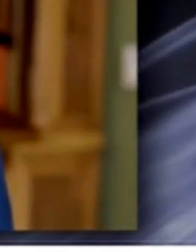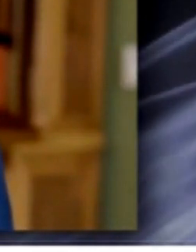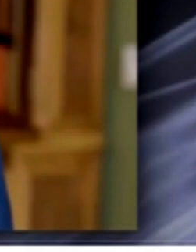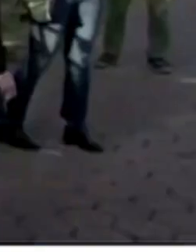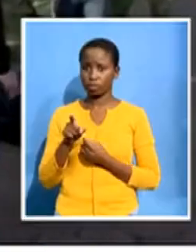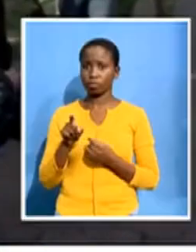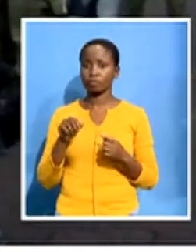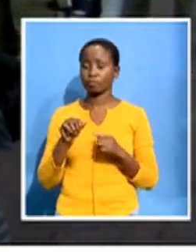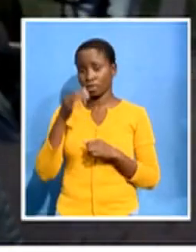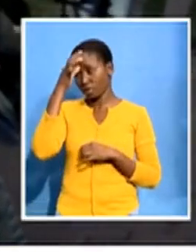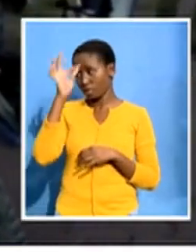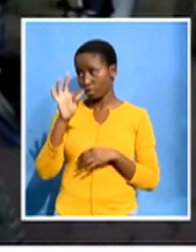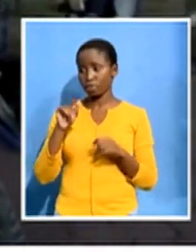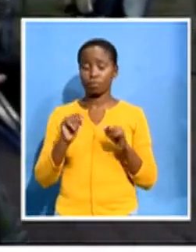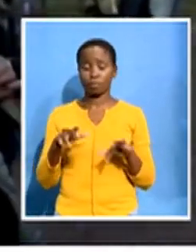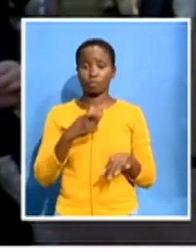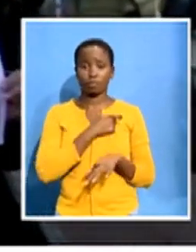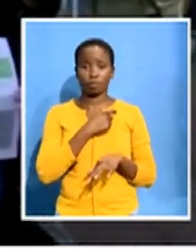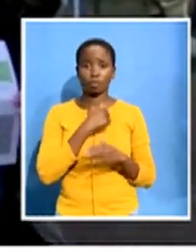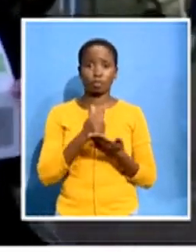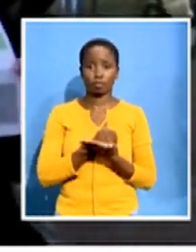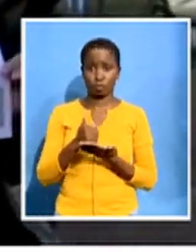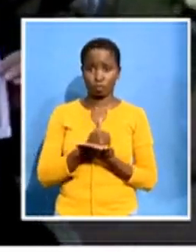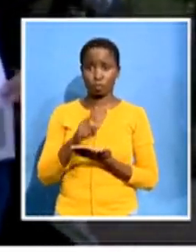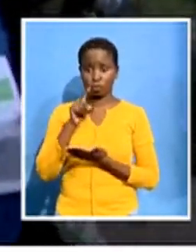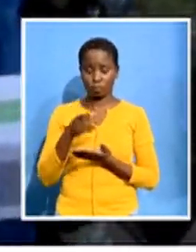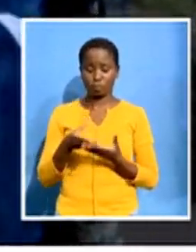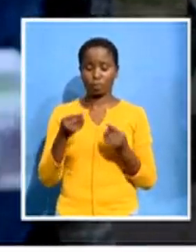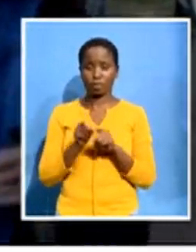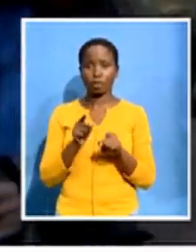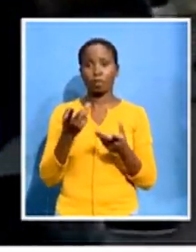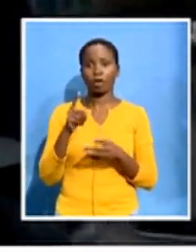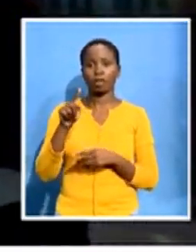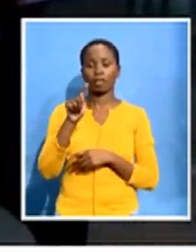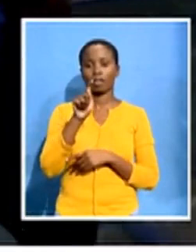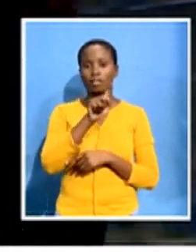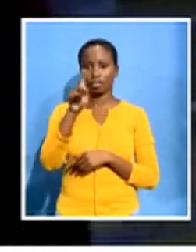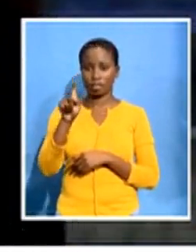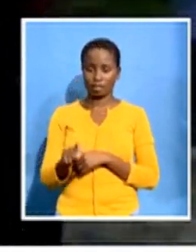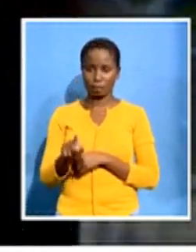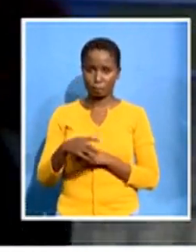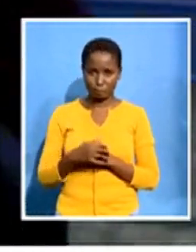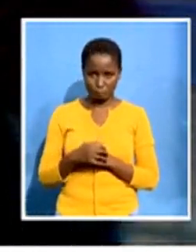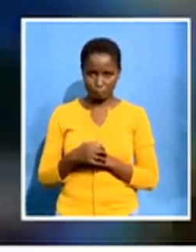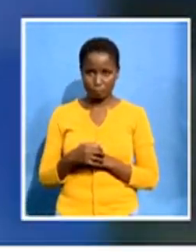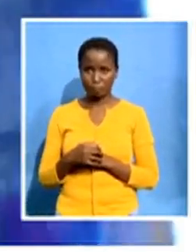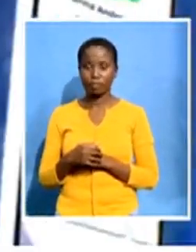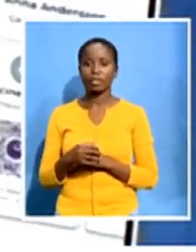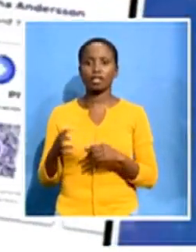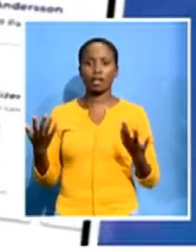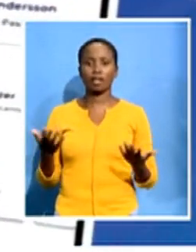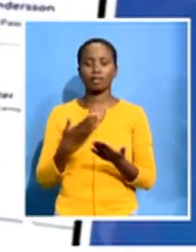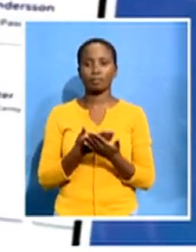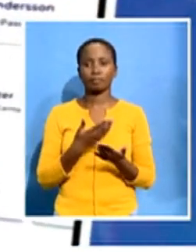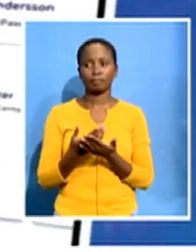in Texas. In Israel, a so-called Green Pass is already operational, while a